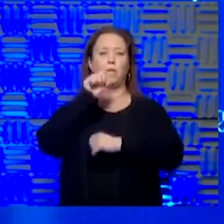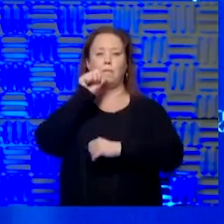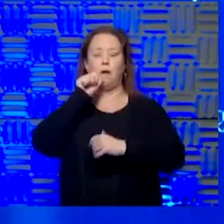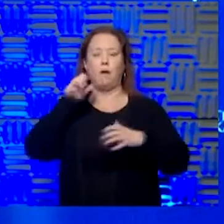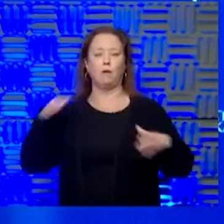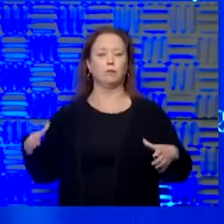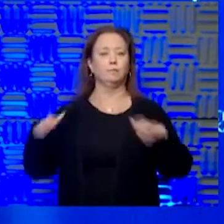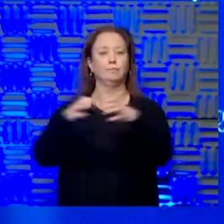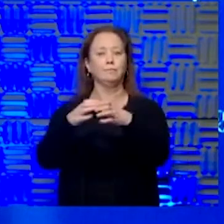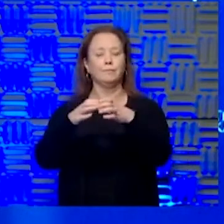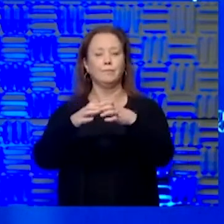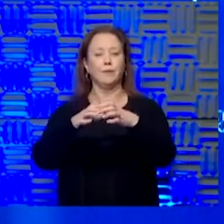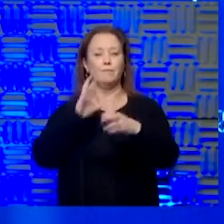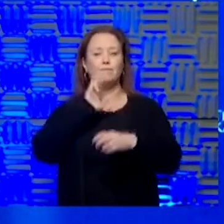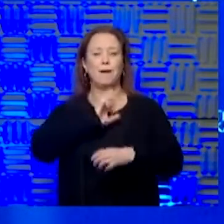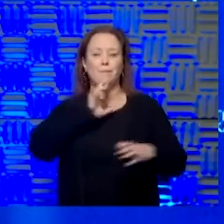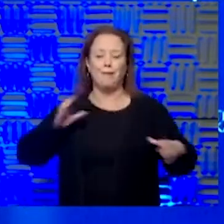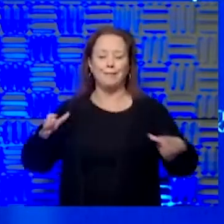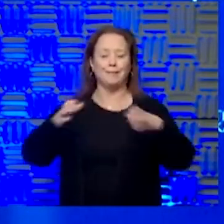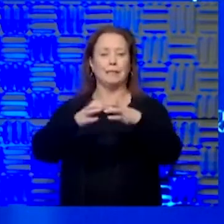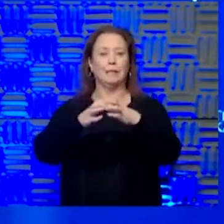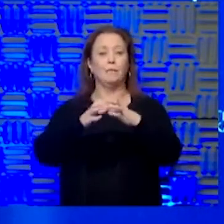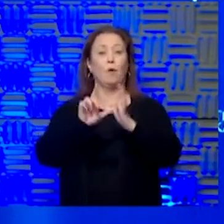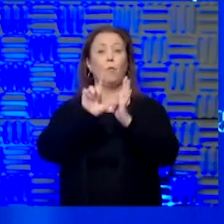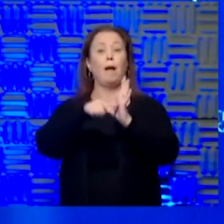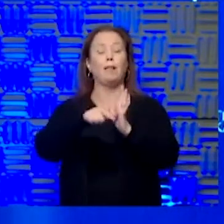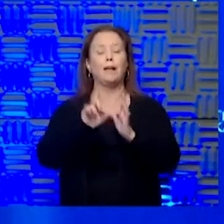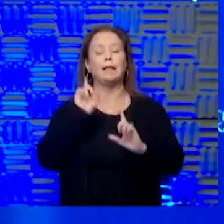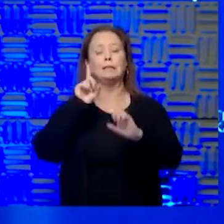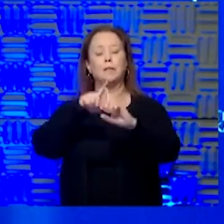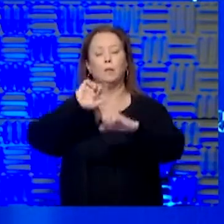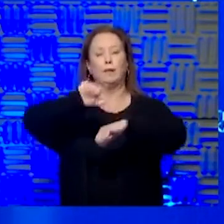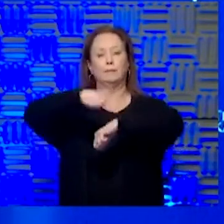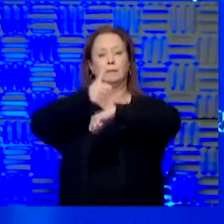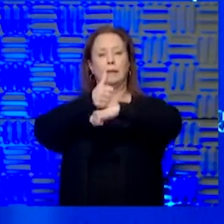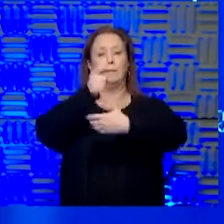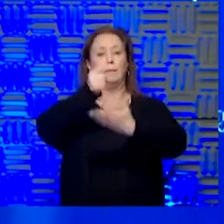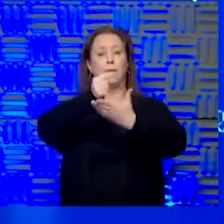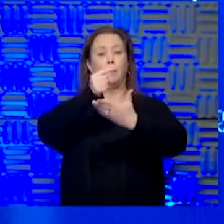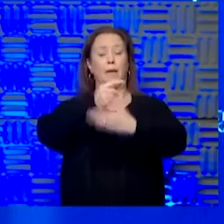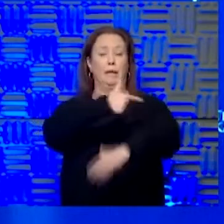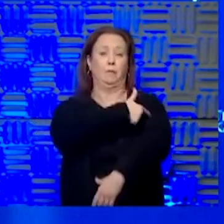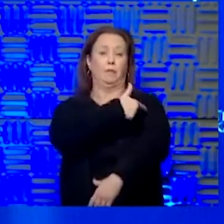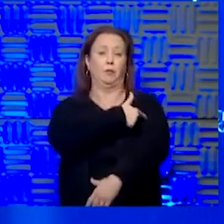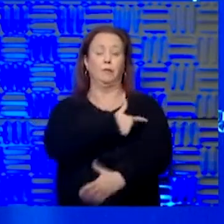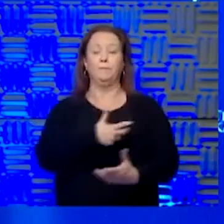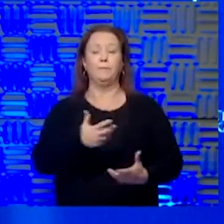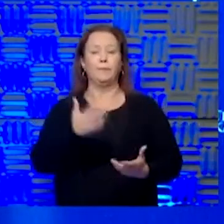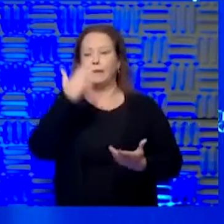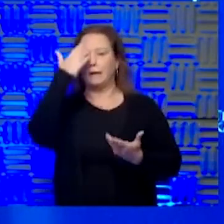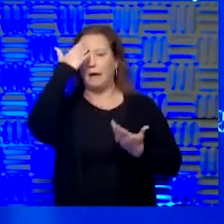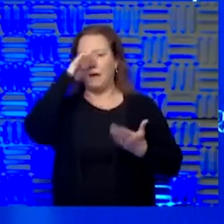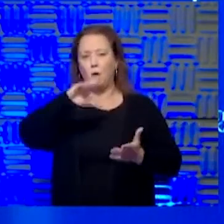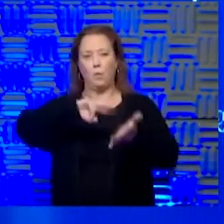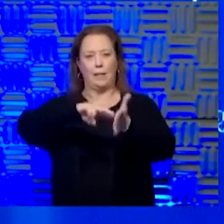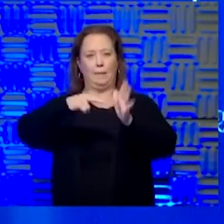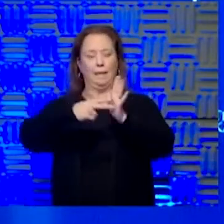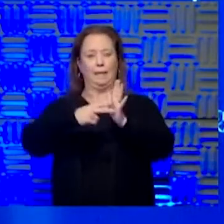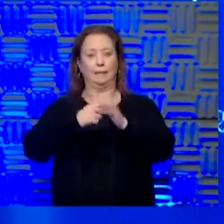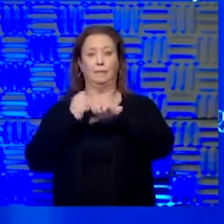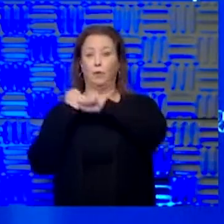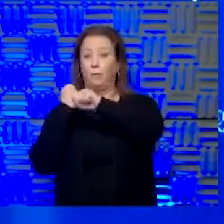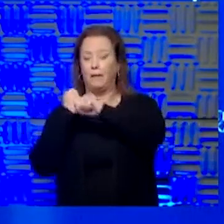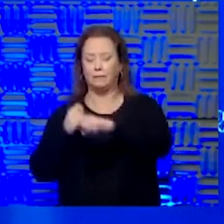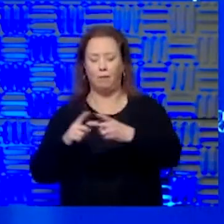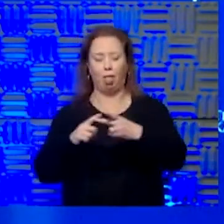for a while until we know that we have effective therapy and immunization. I don't know what all that means yet for baseball